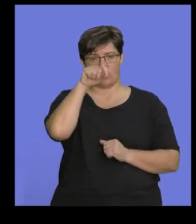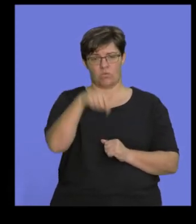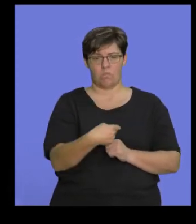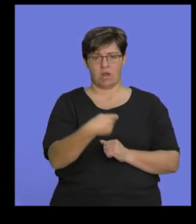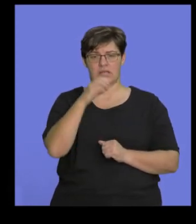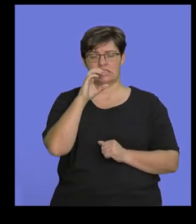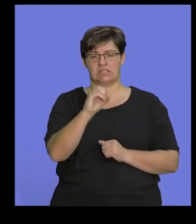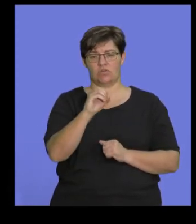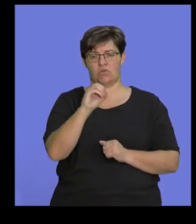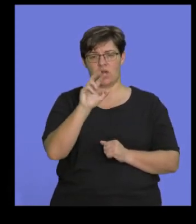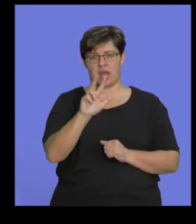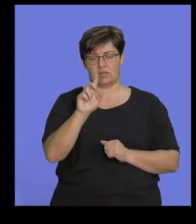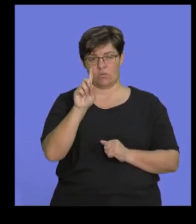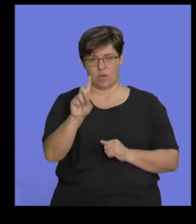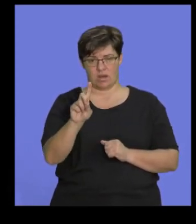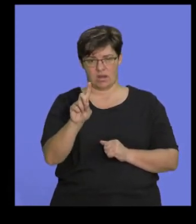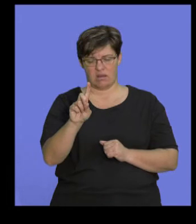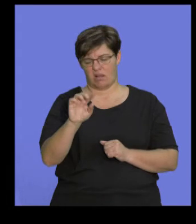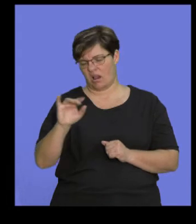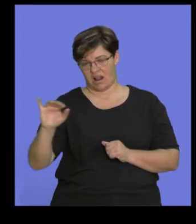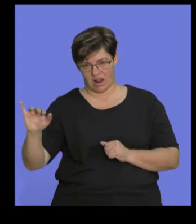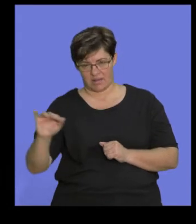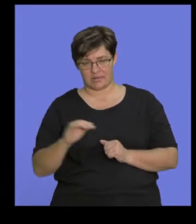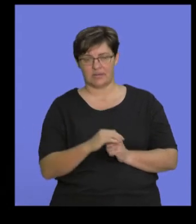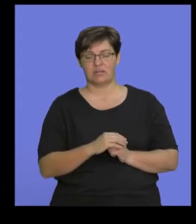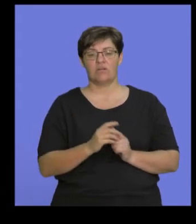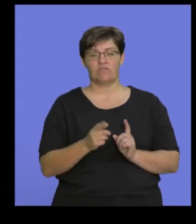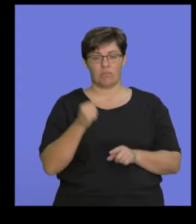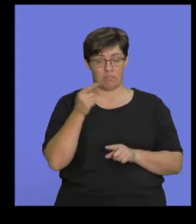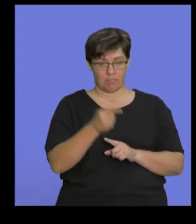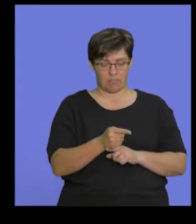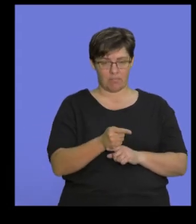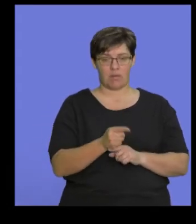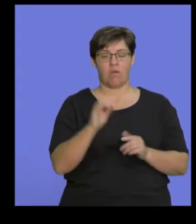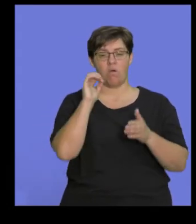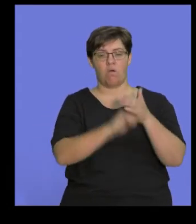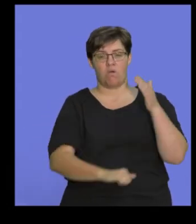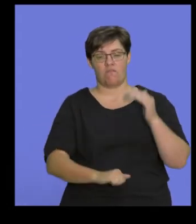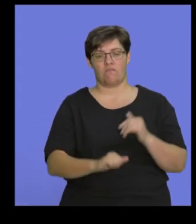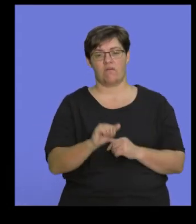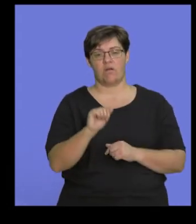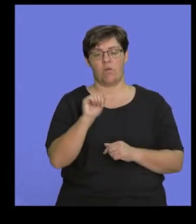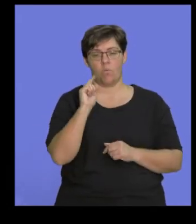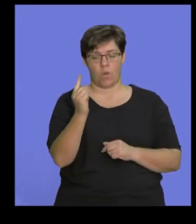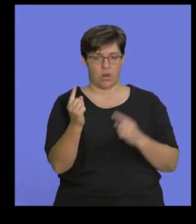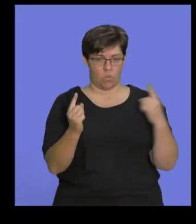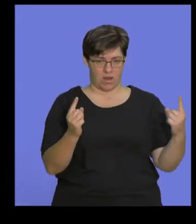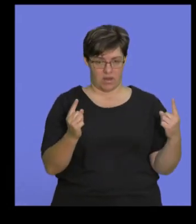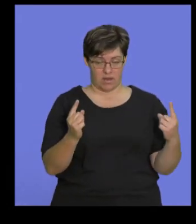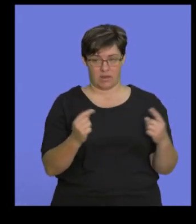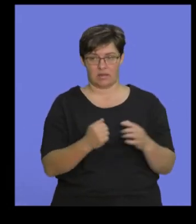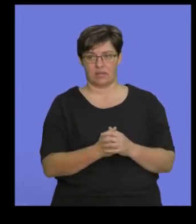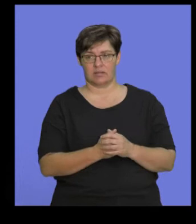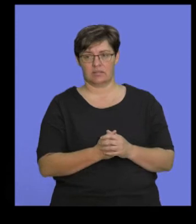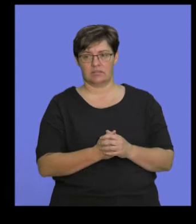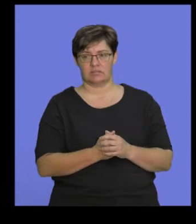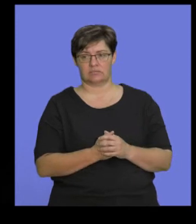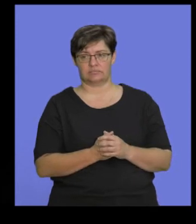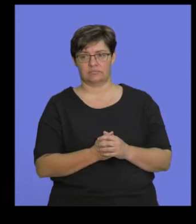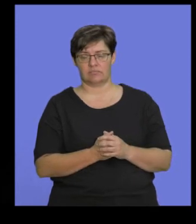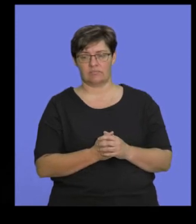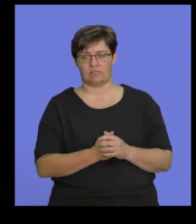1,081 and a few decimals. Then from there, I'm going to subtract 1 on both sides, which will give me that. So it means